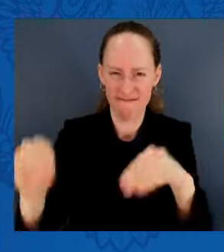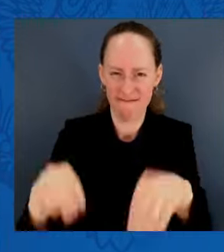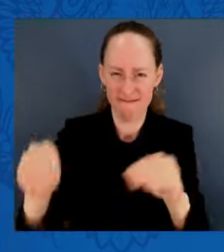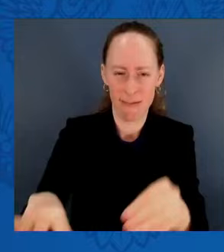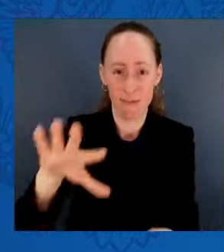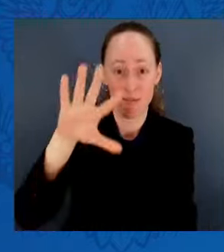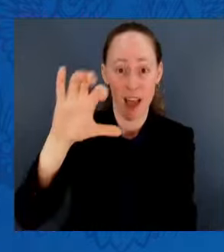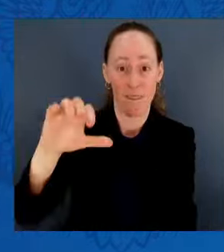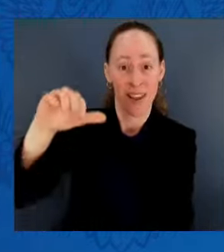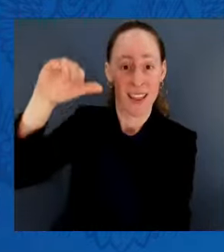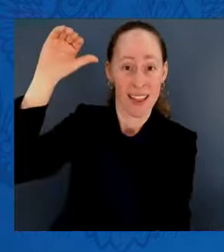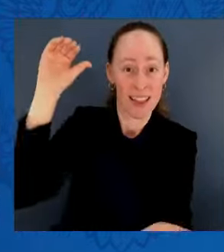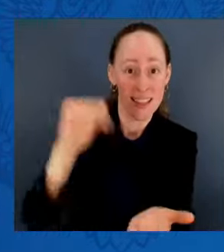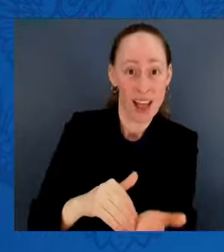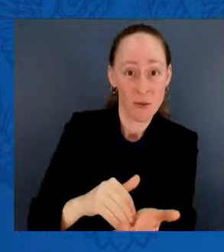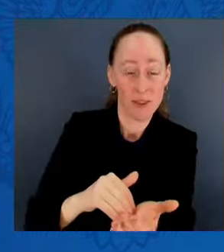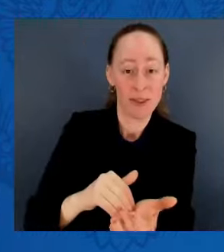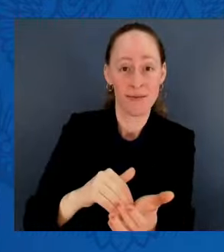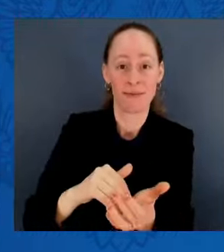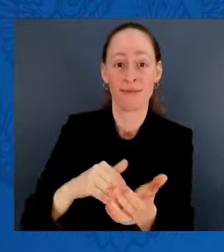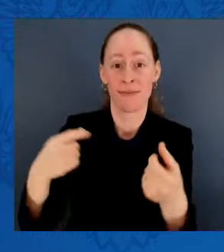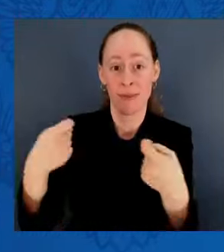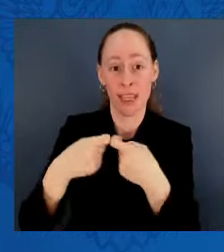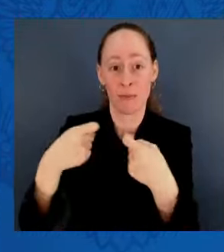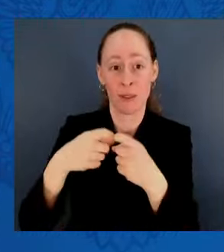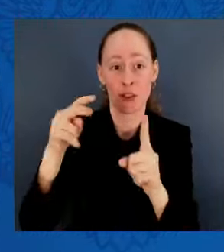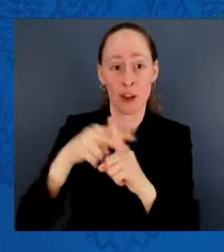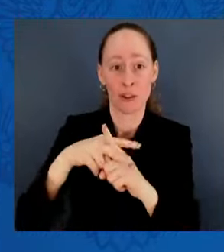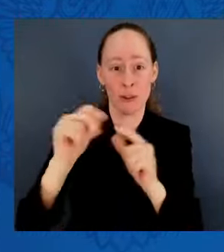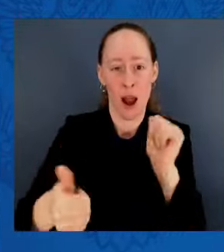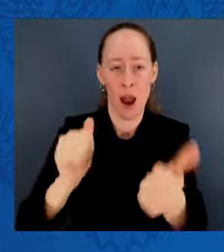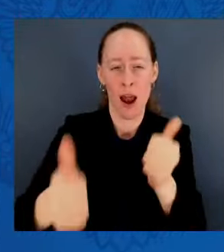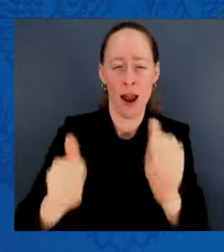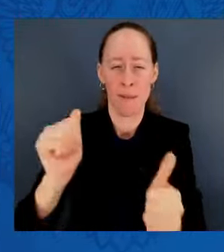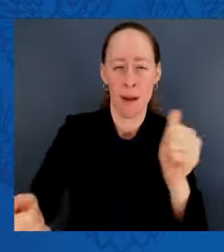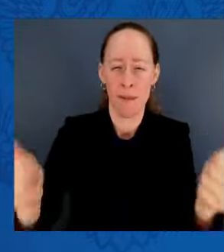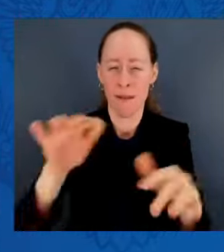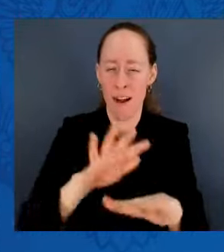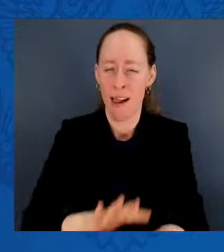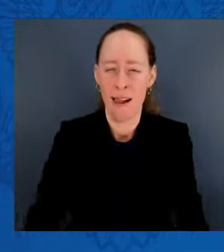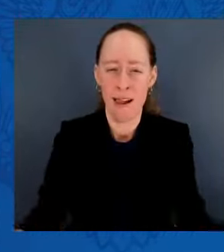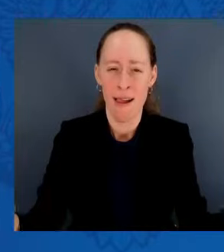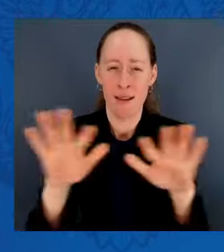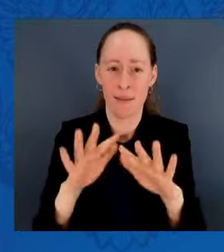Conserving 30% of America's lands and waters by 2030.